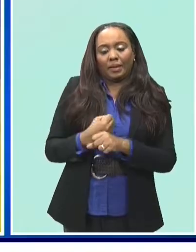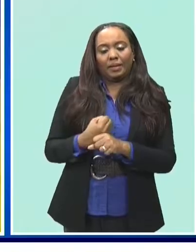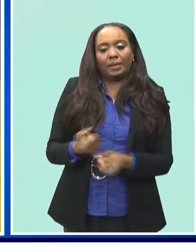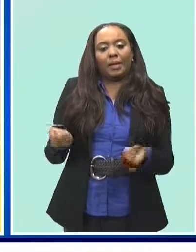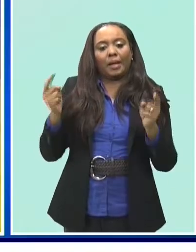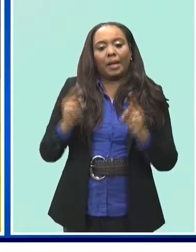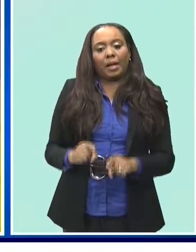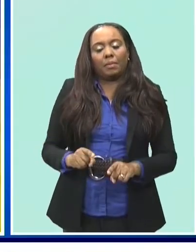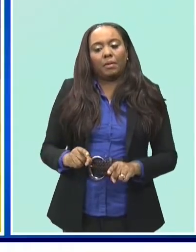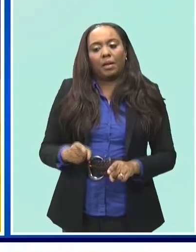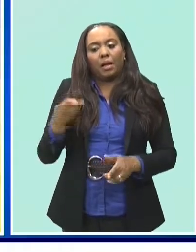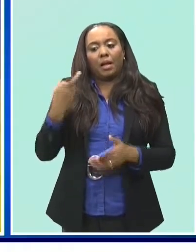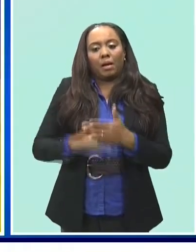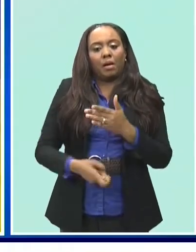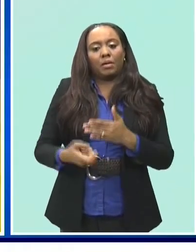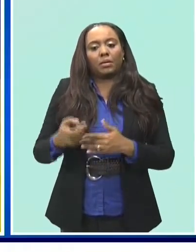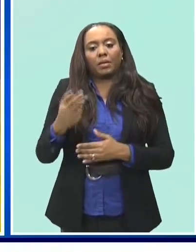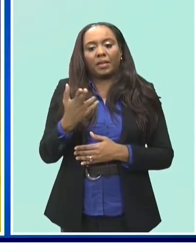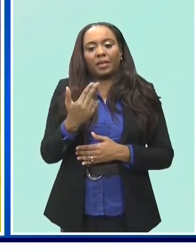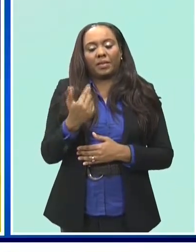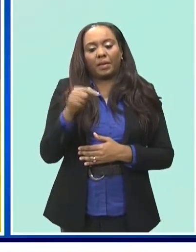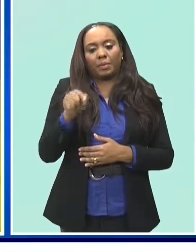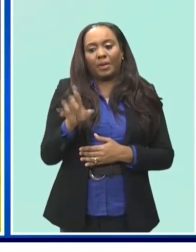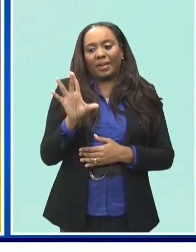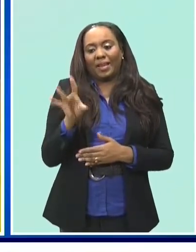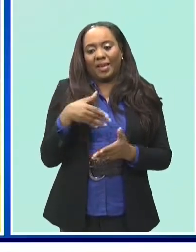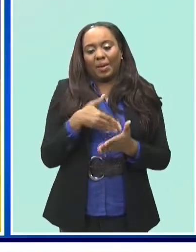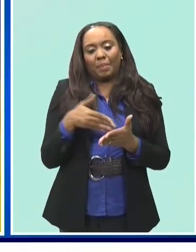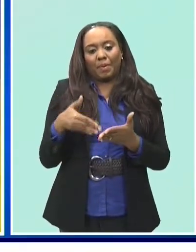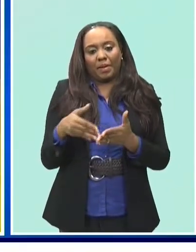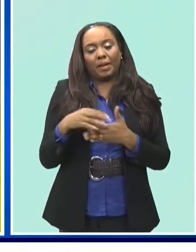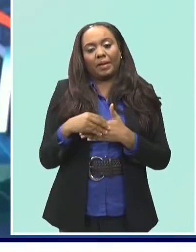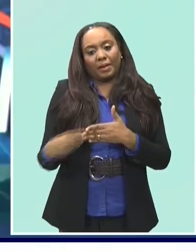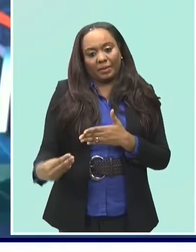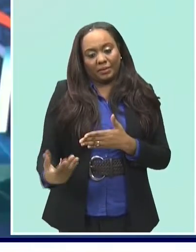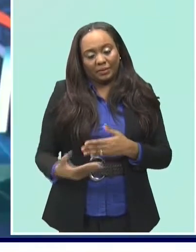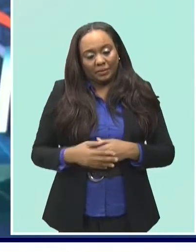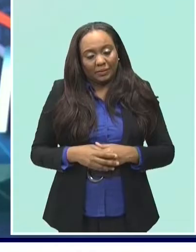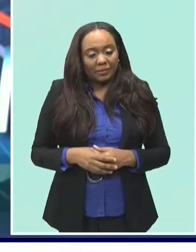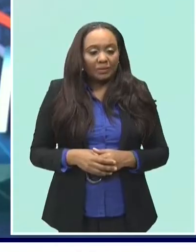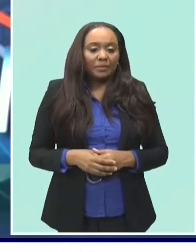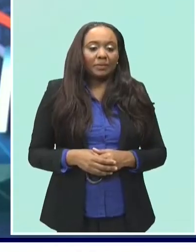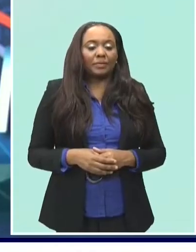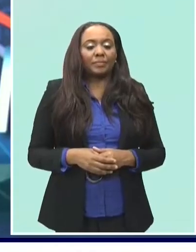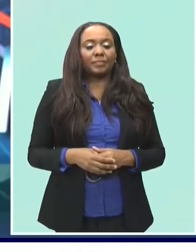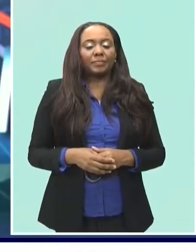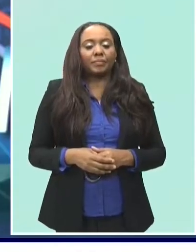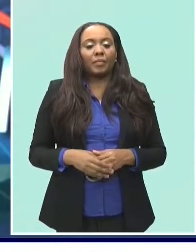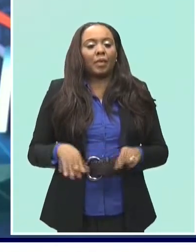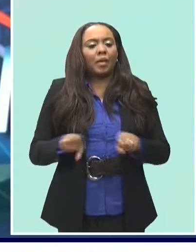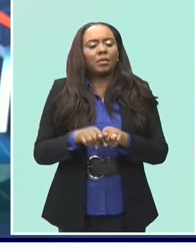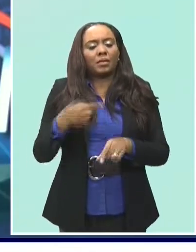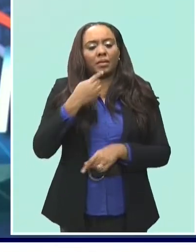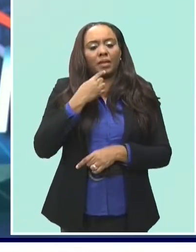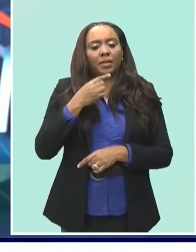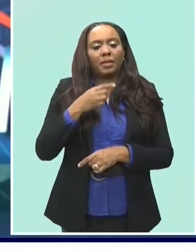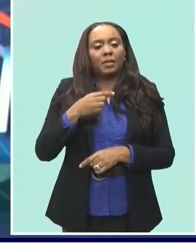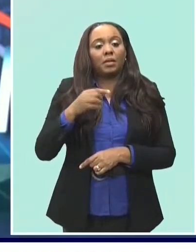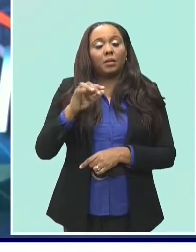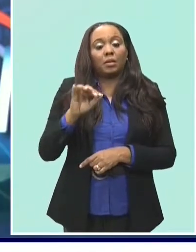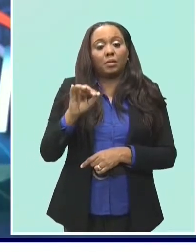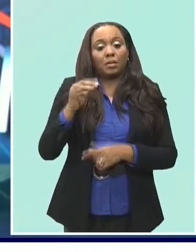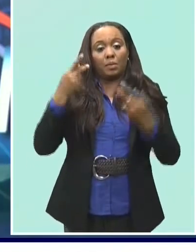occurred at a cost of $13.8 million to taxpayers. Mr. Morris says in July, Prime